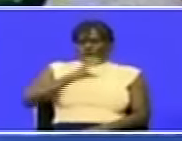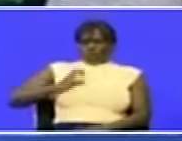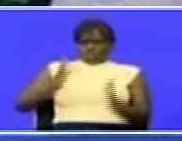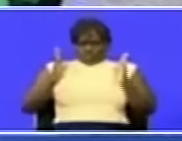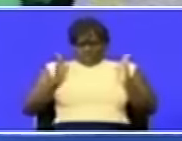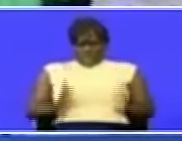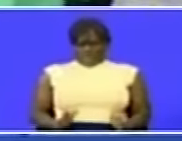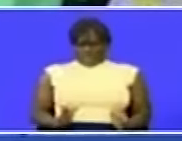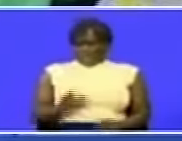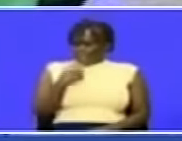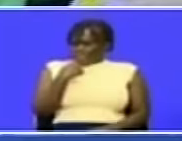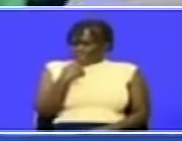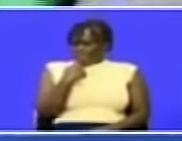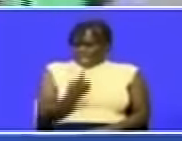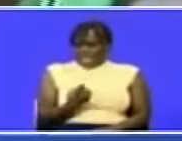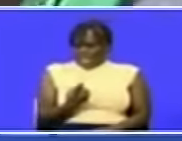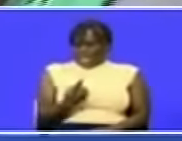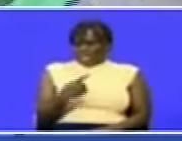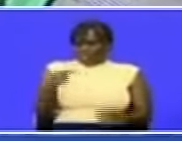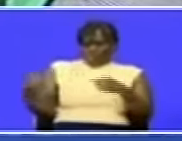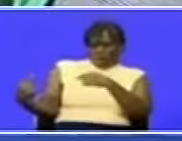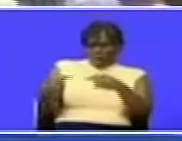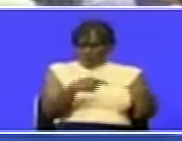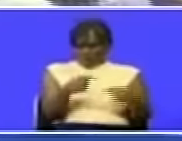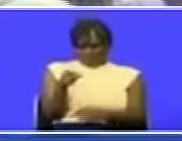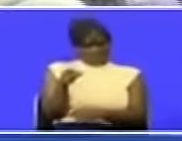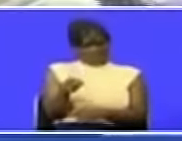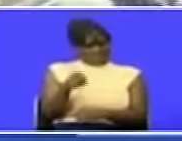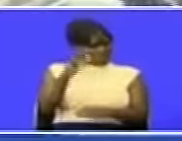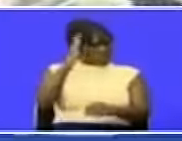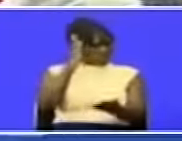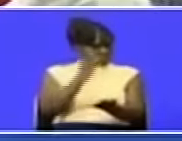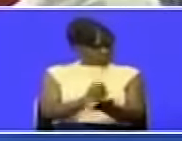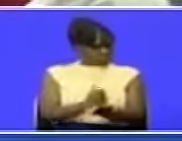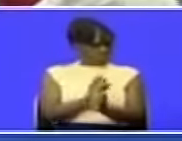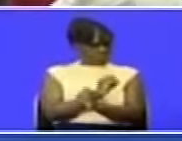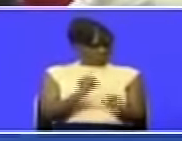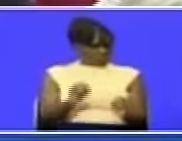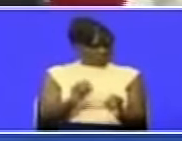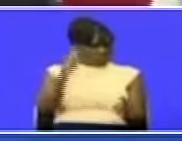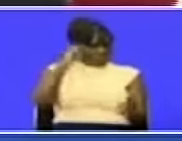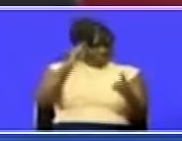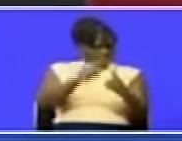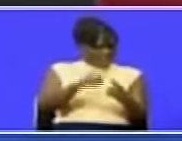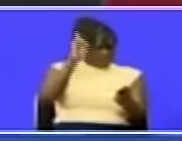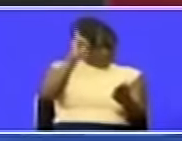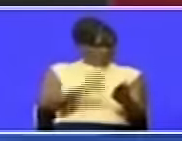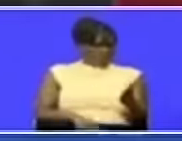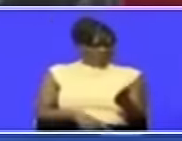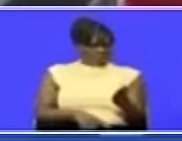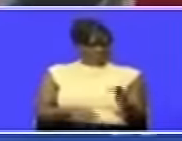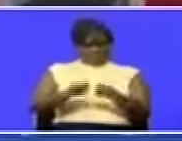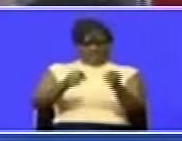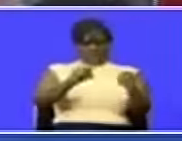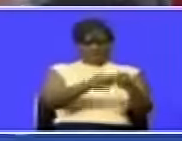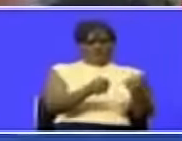Mohamed Alawi has termed the onslaught against them as dishonest. He says the move is meant to dim the good deeds of